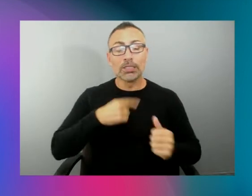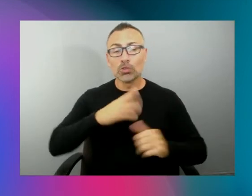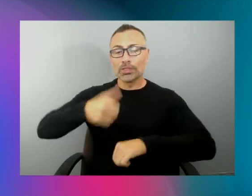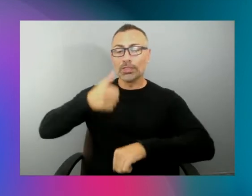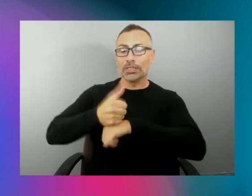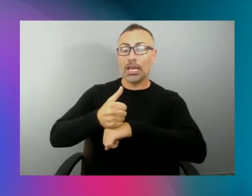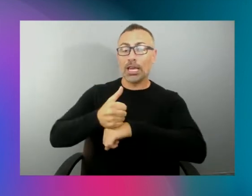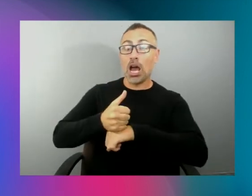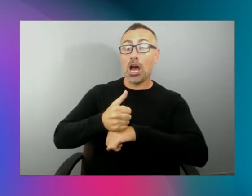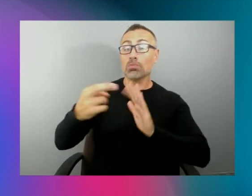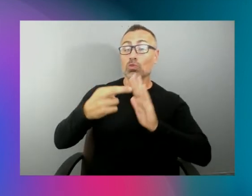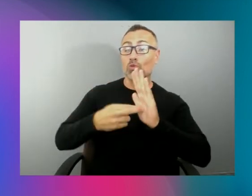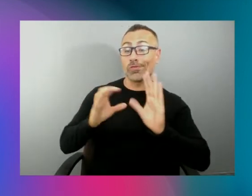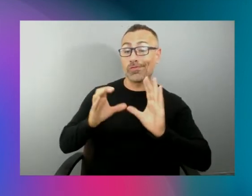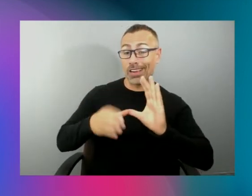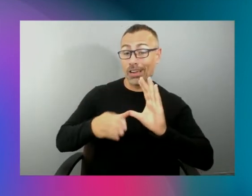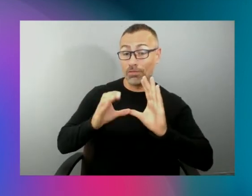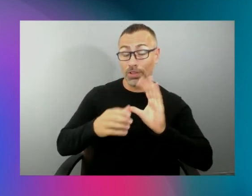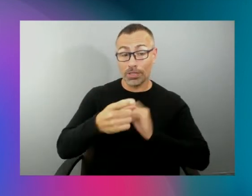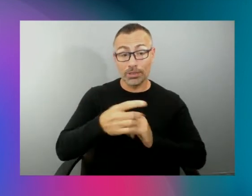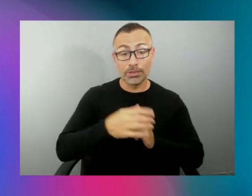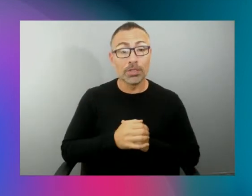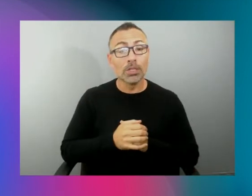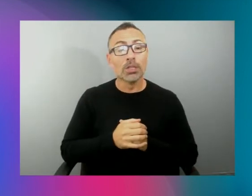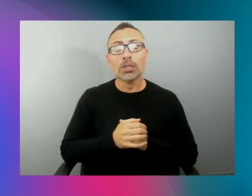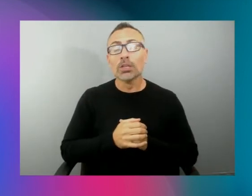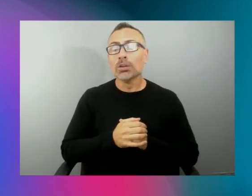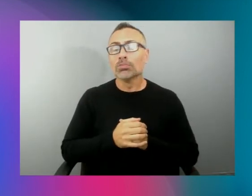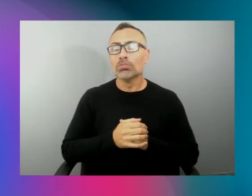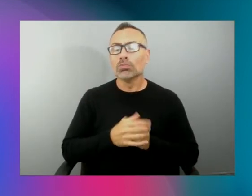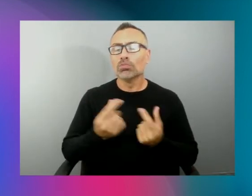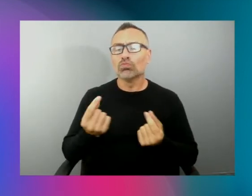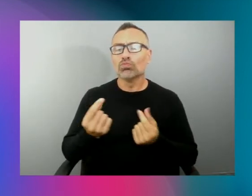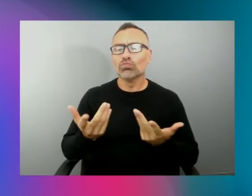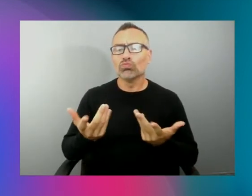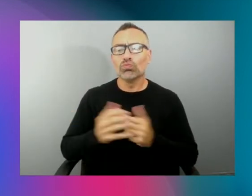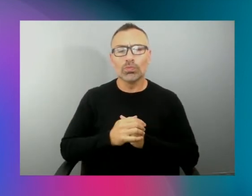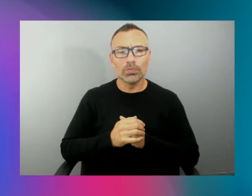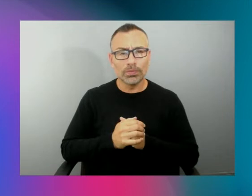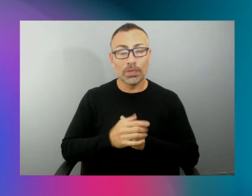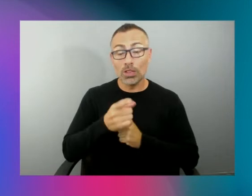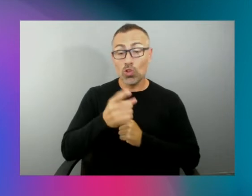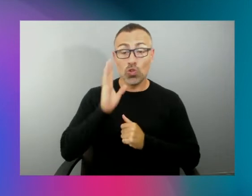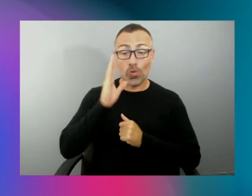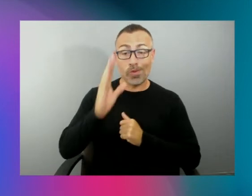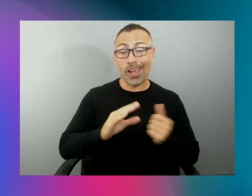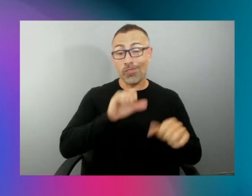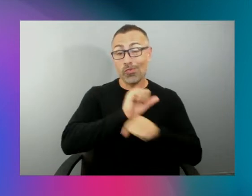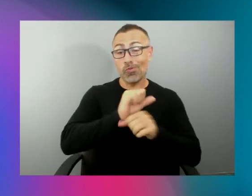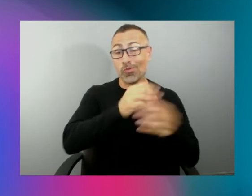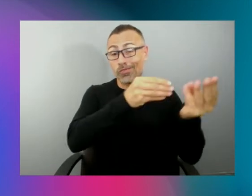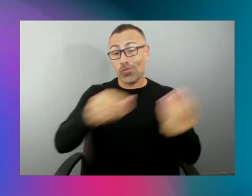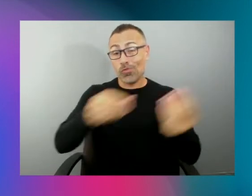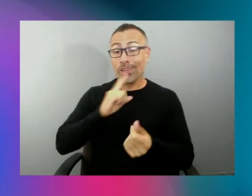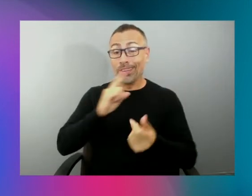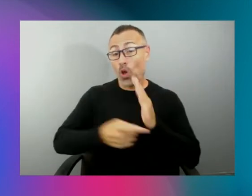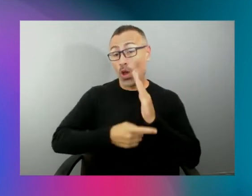And then basically, you are going to use the automation workflow here, where we are going to tell to